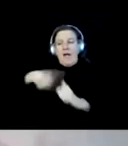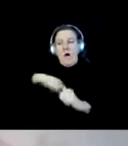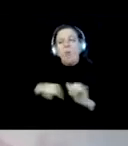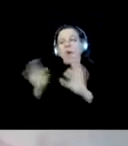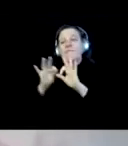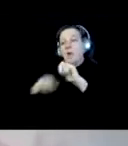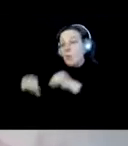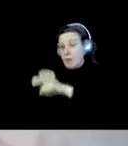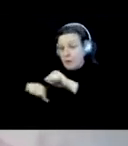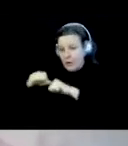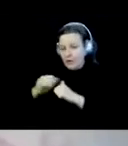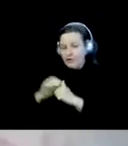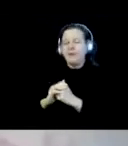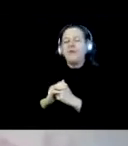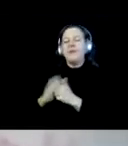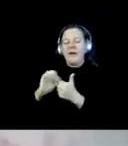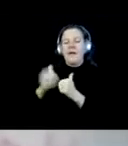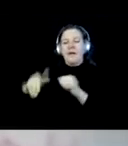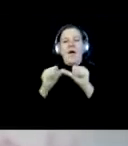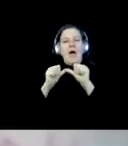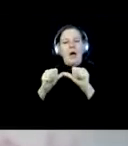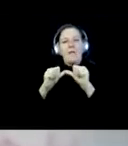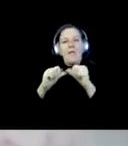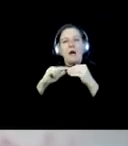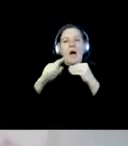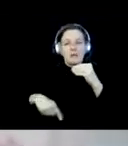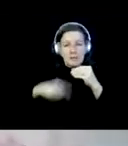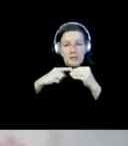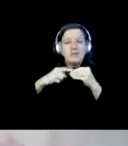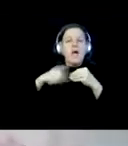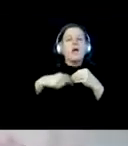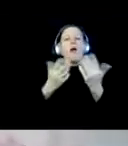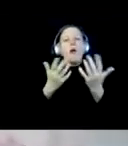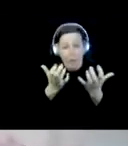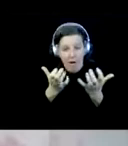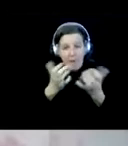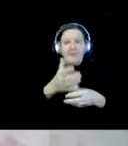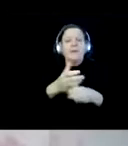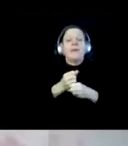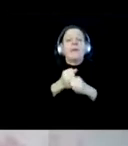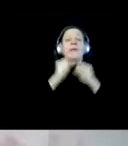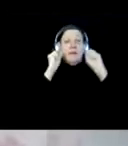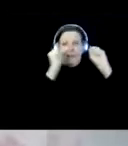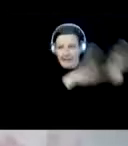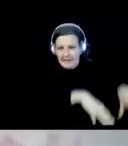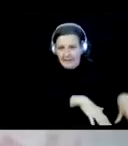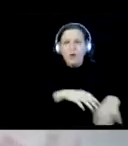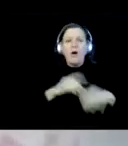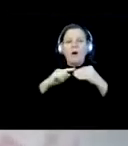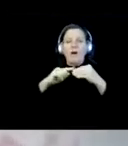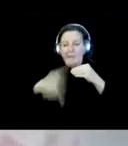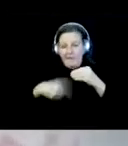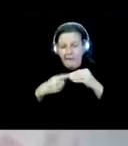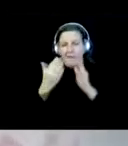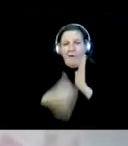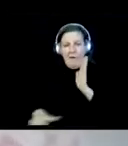of constant cycles of wanting and then discarding objects um, have some kind of